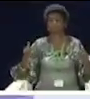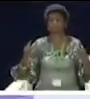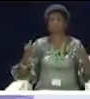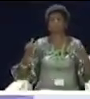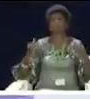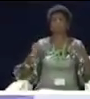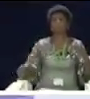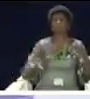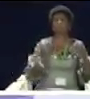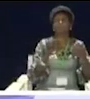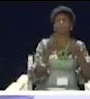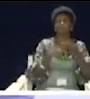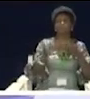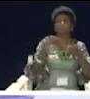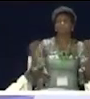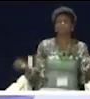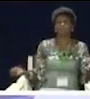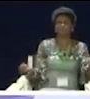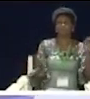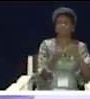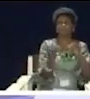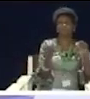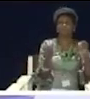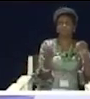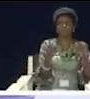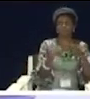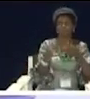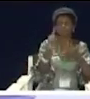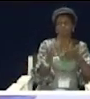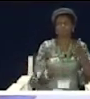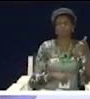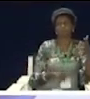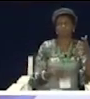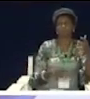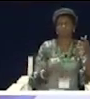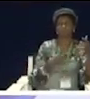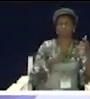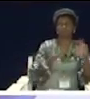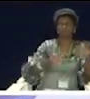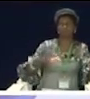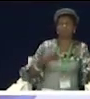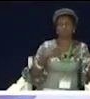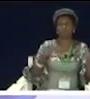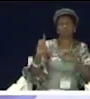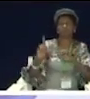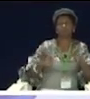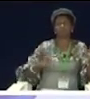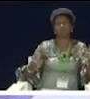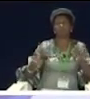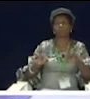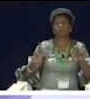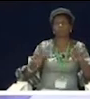I just want to add a little bit to what my children have already done.